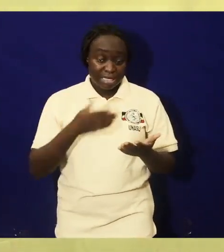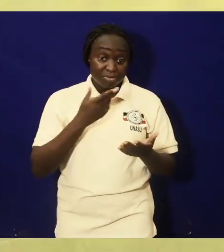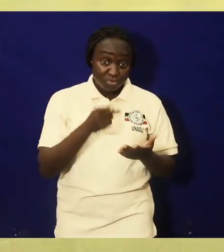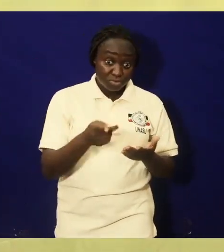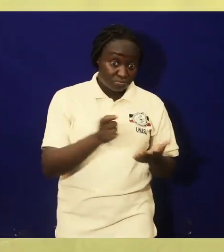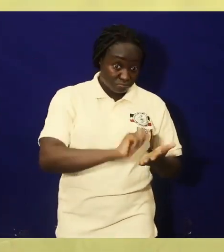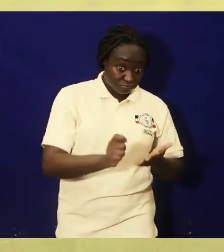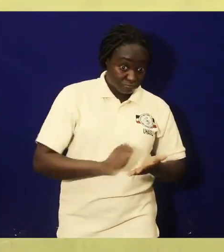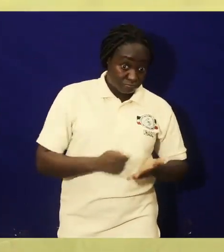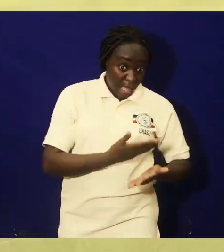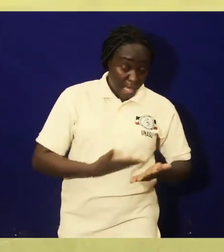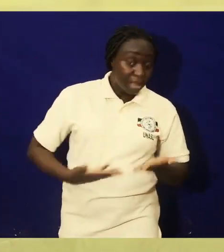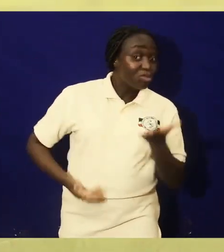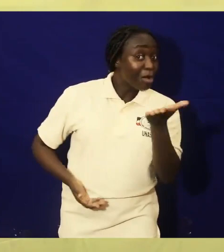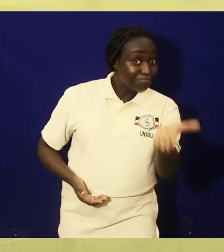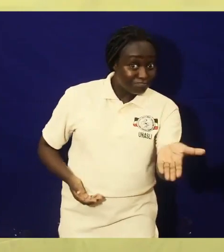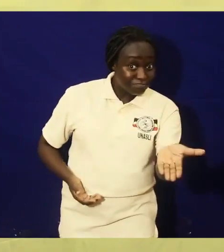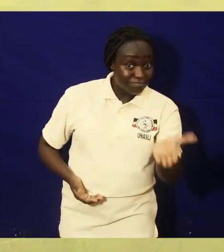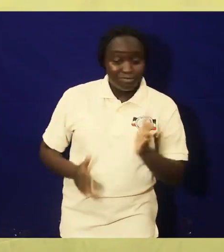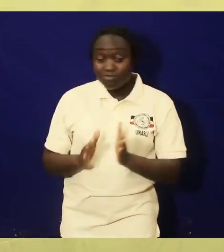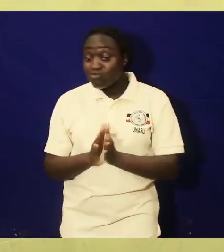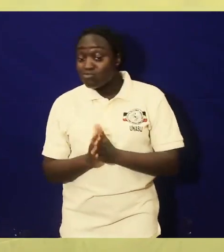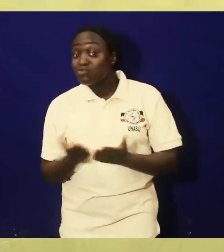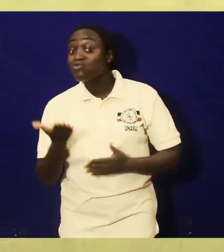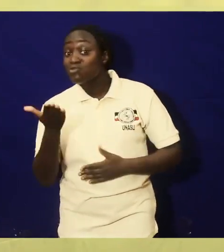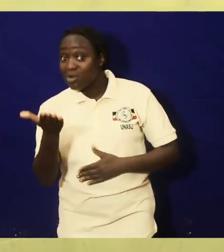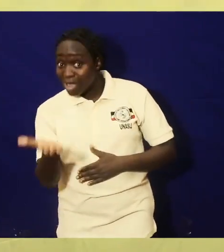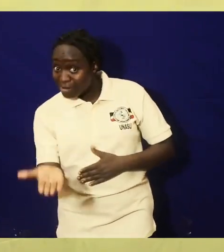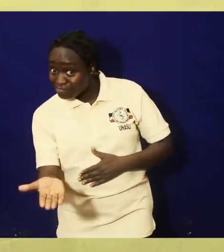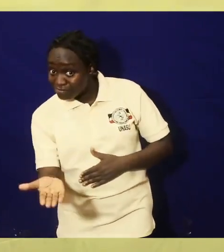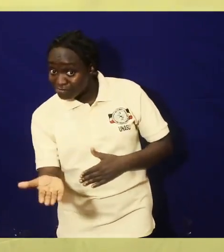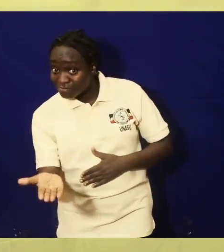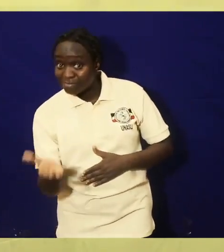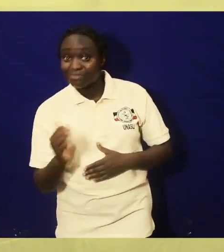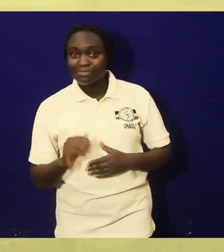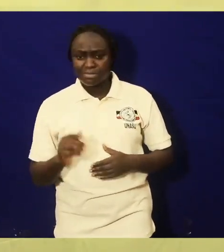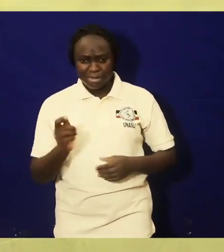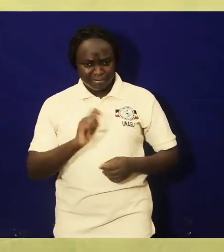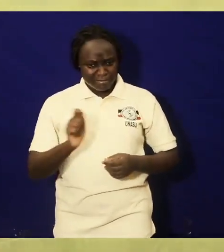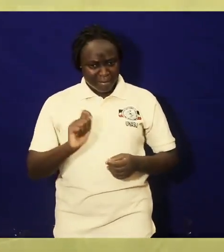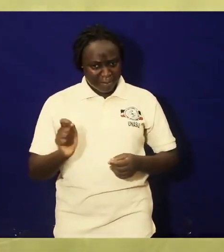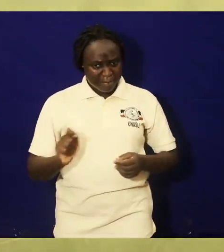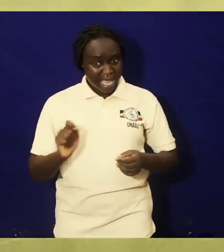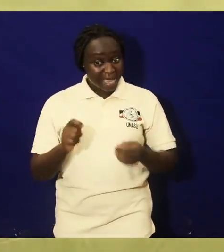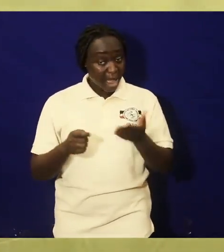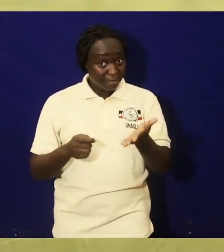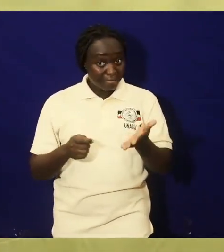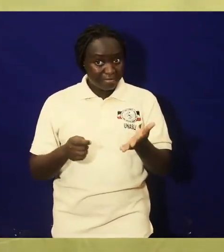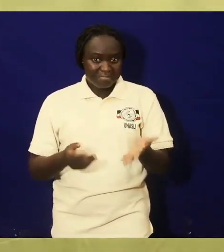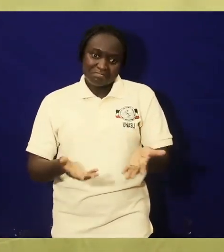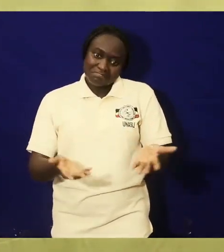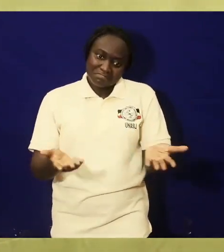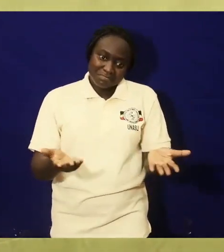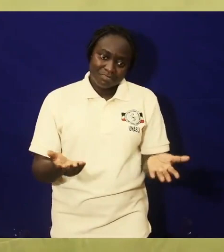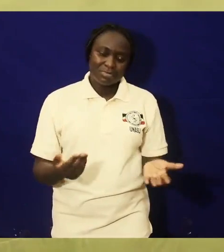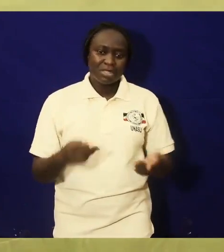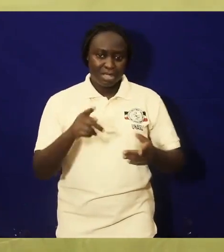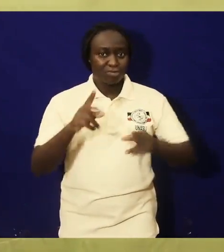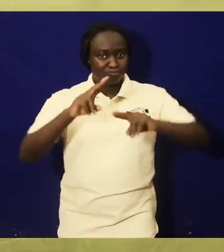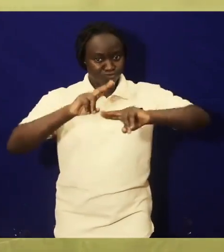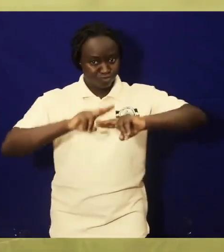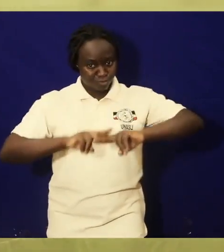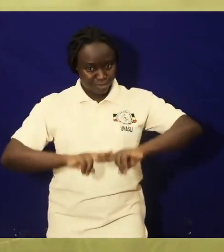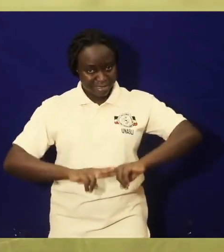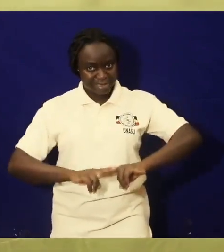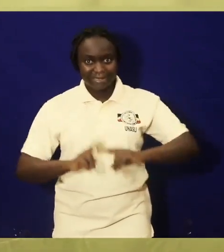you need your pencil, you need a book, and if you have a pen, you